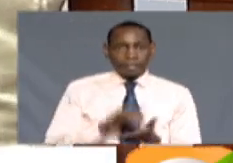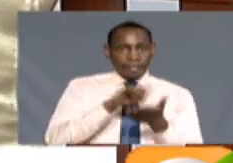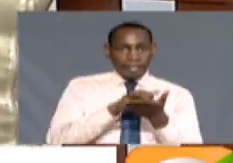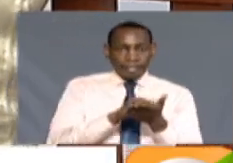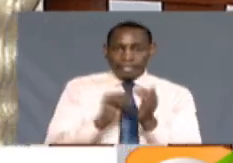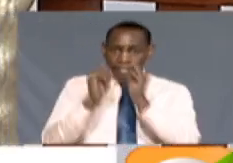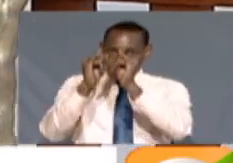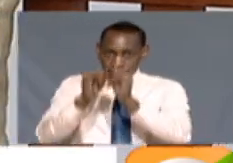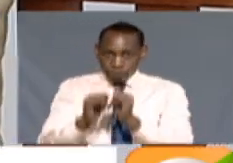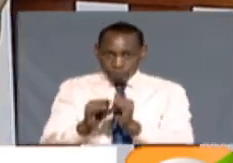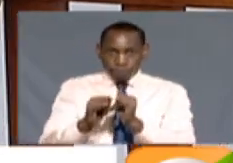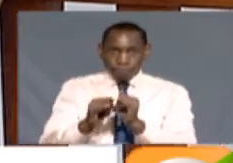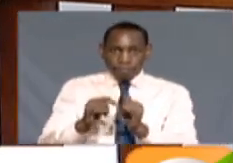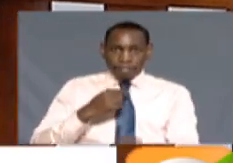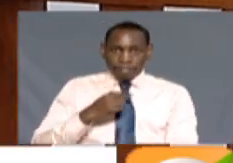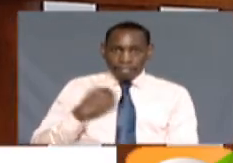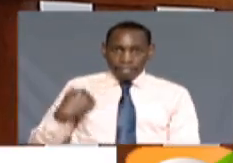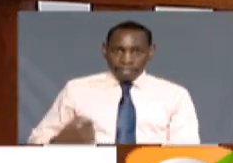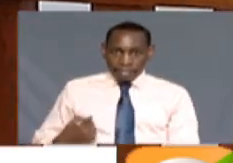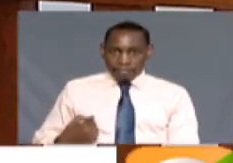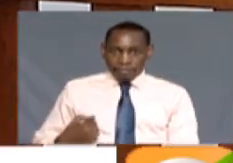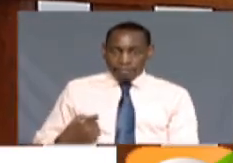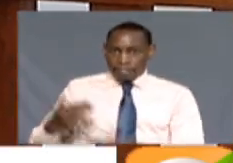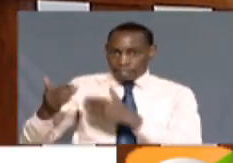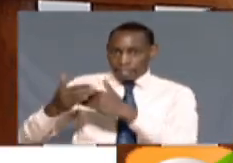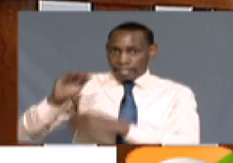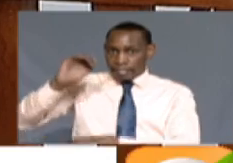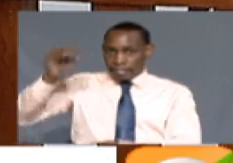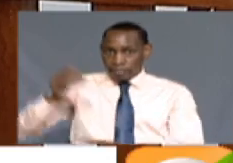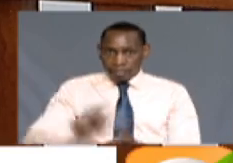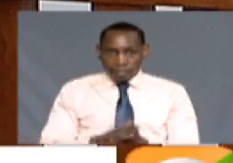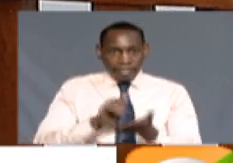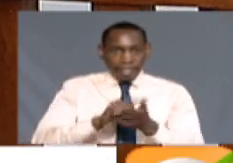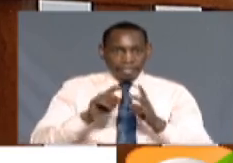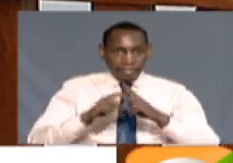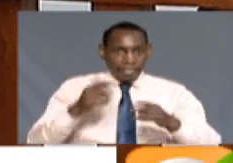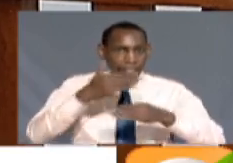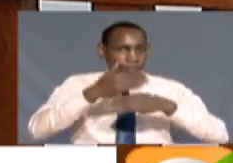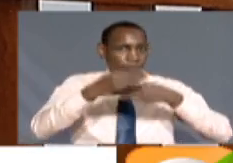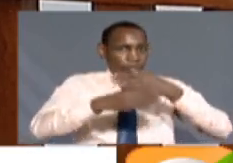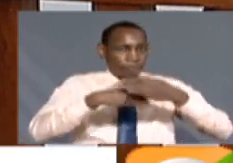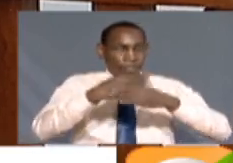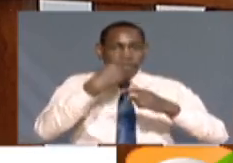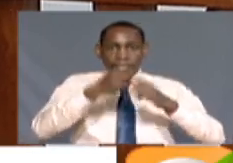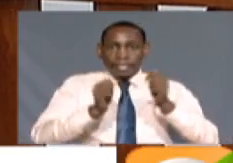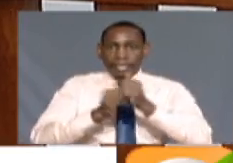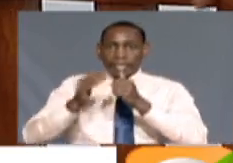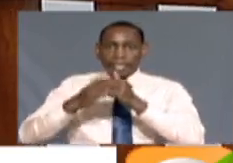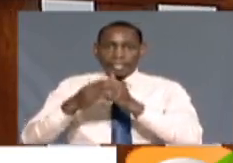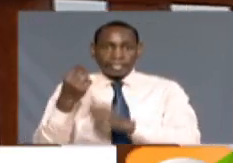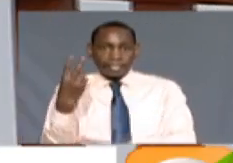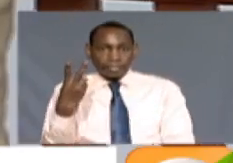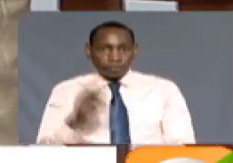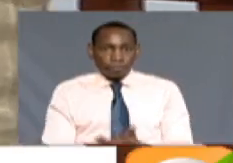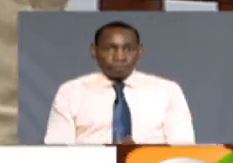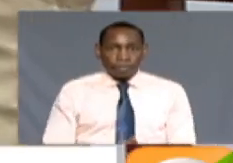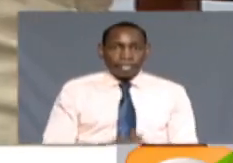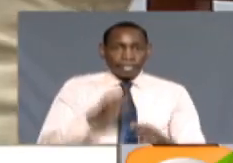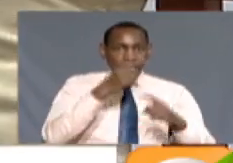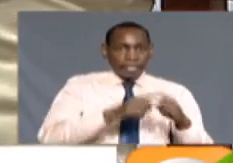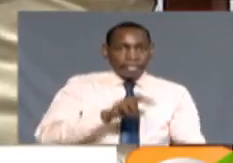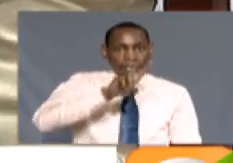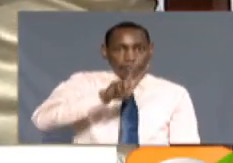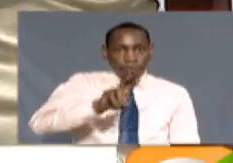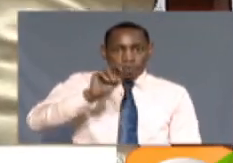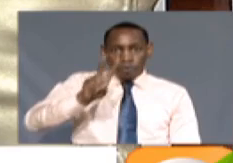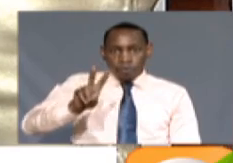Shanghai, the new city next to Shanghai, they started building it in 1992. 2002,